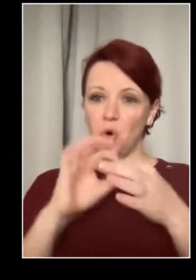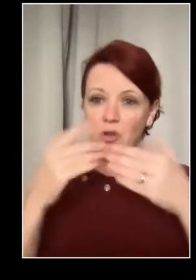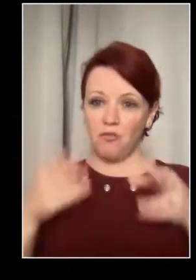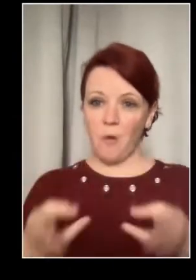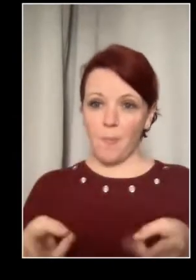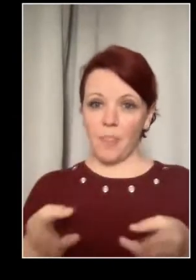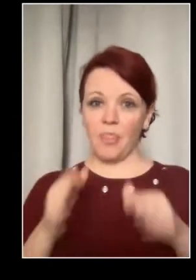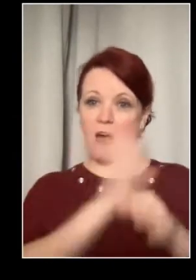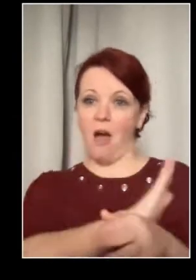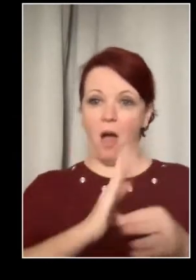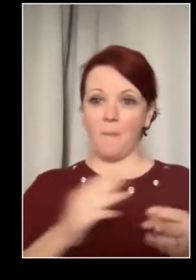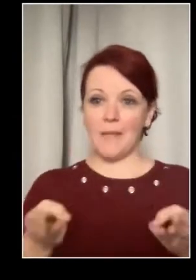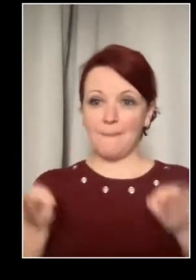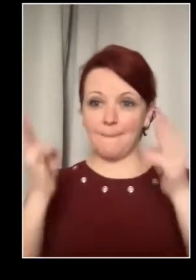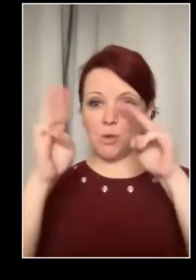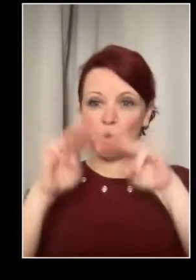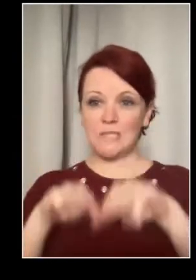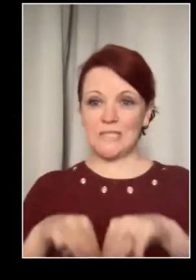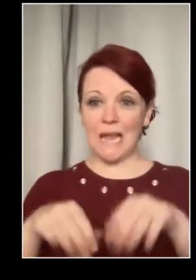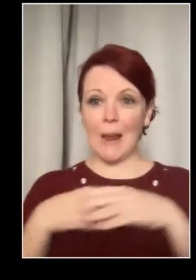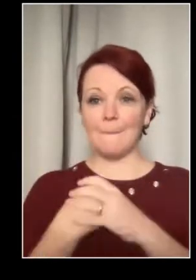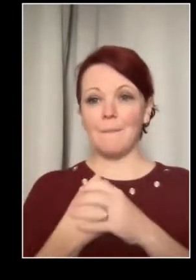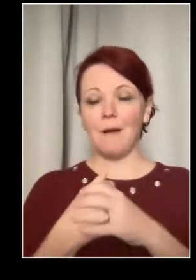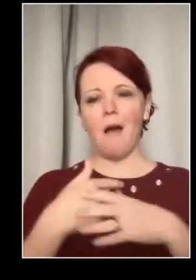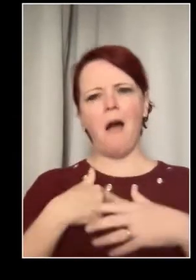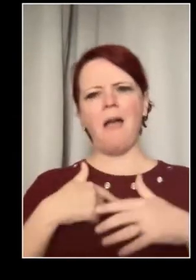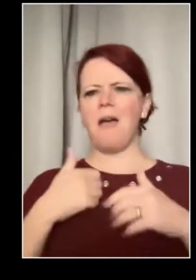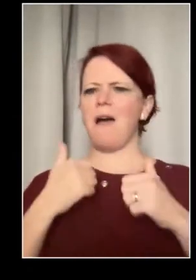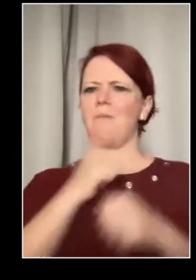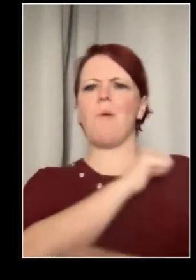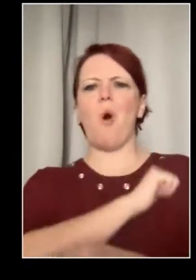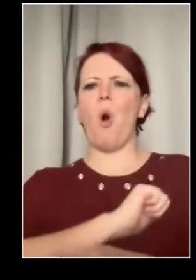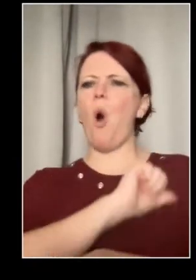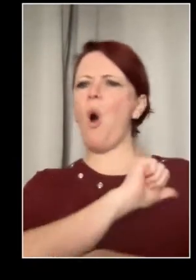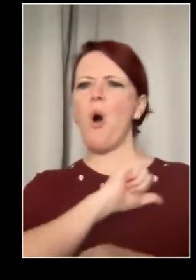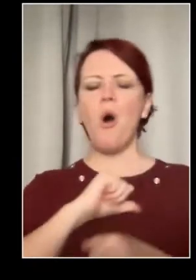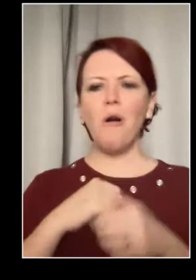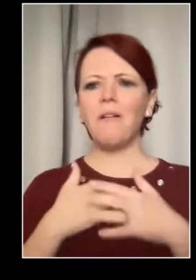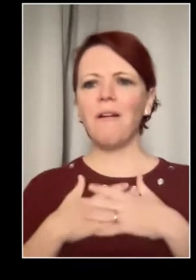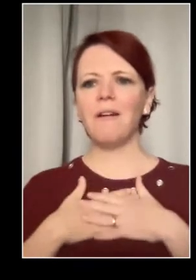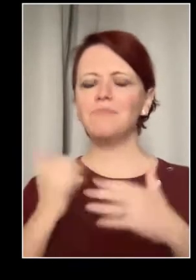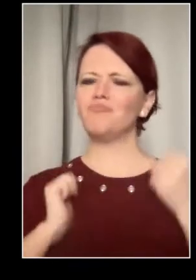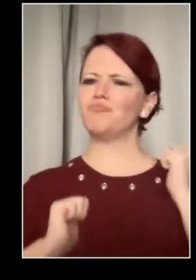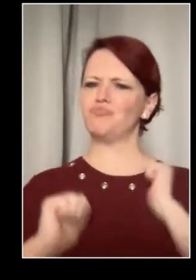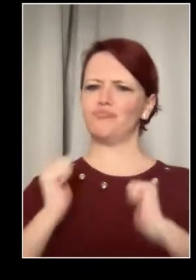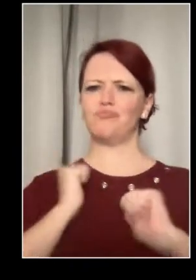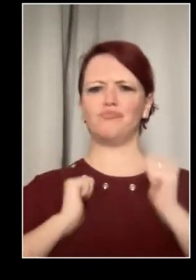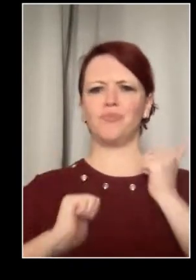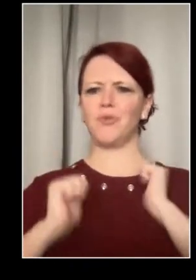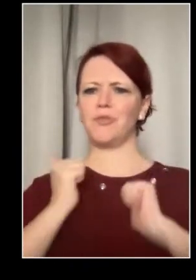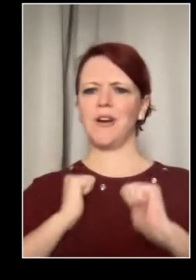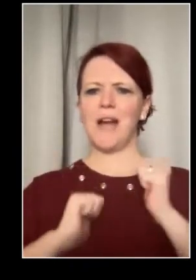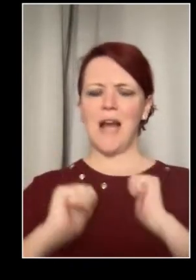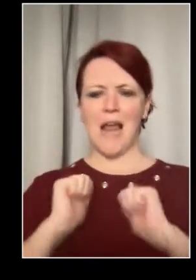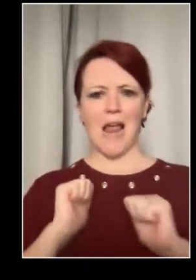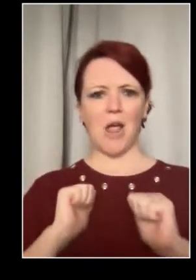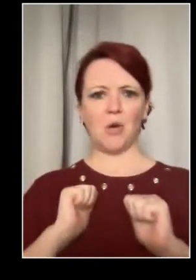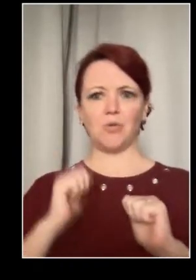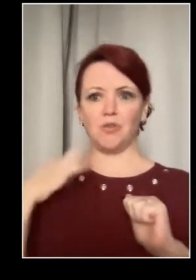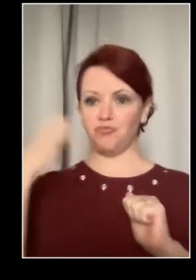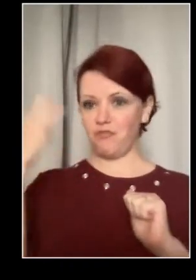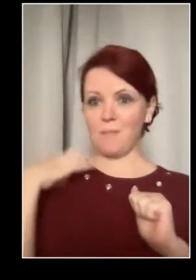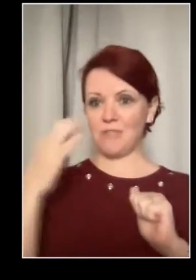Forbes Gallery. And I am honoured to represent the British Army at the London Regional Awards. The Army have been